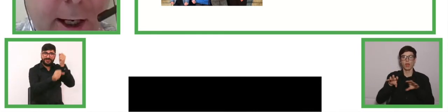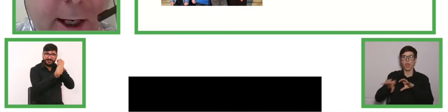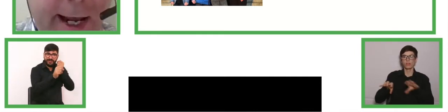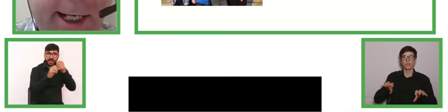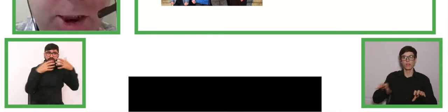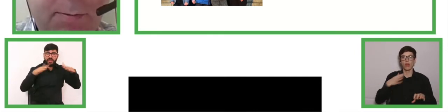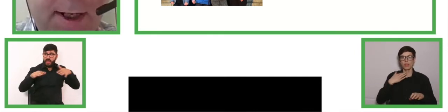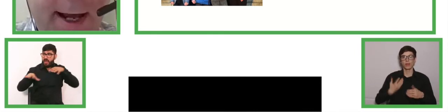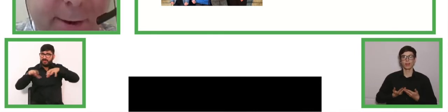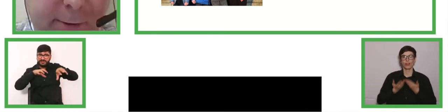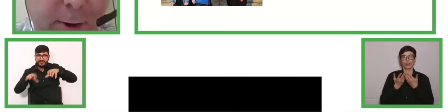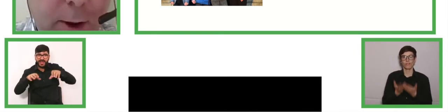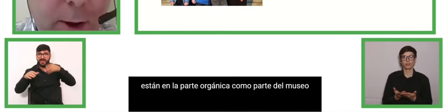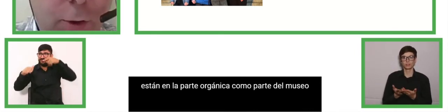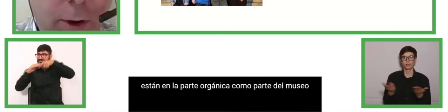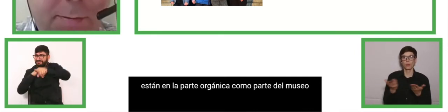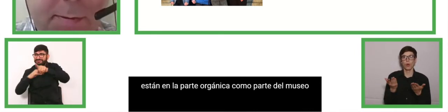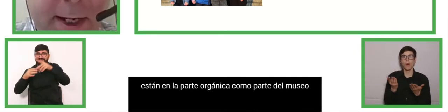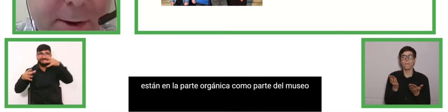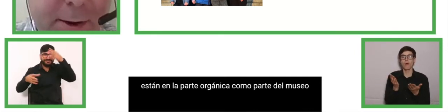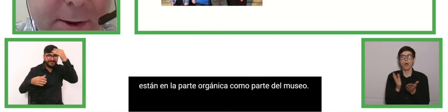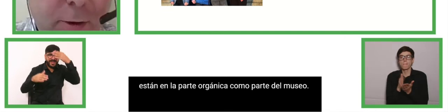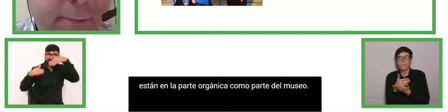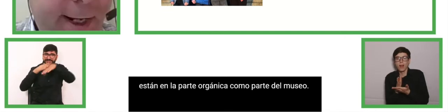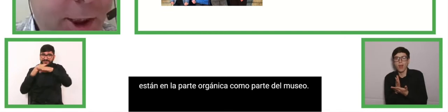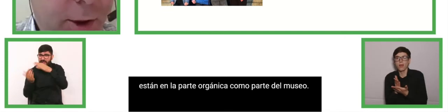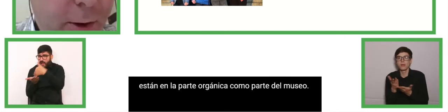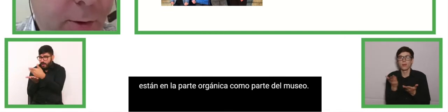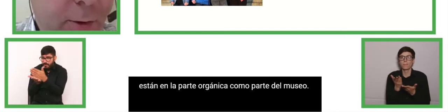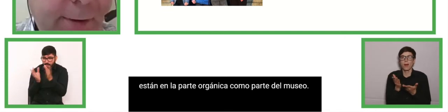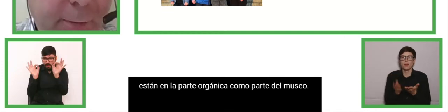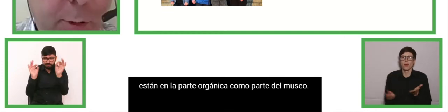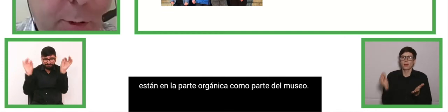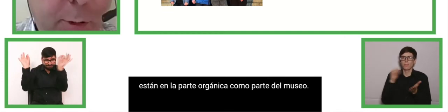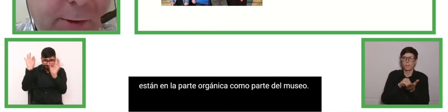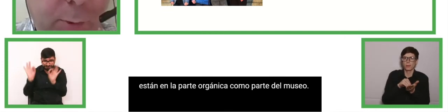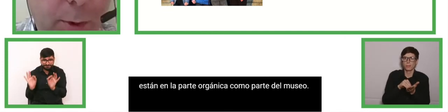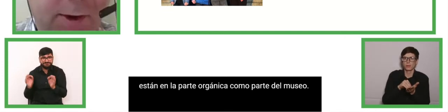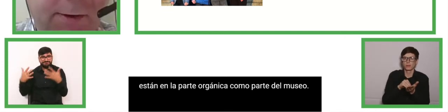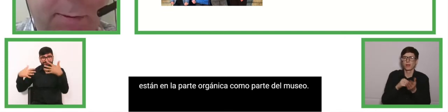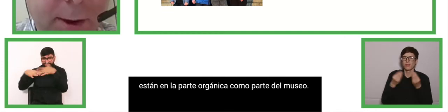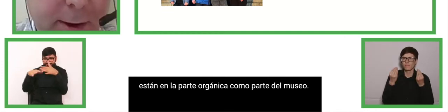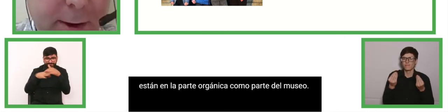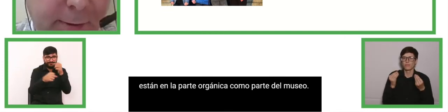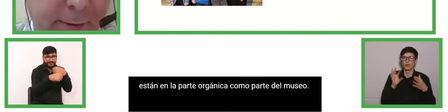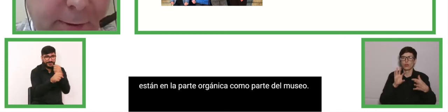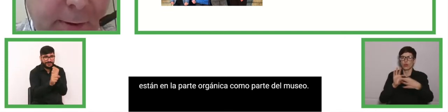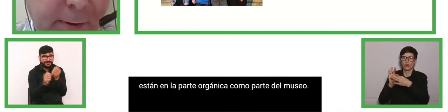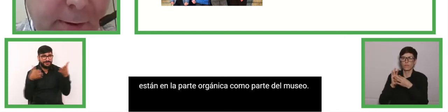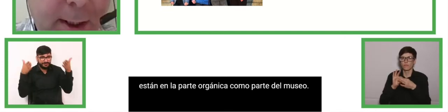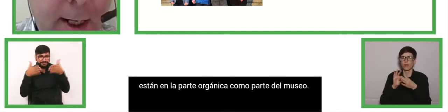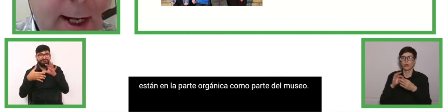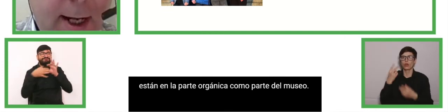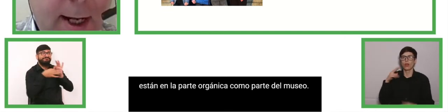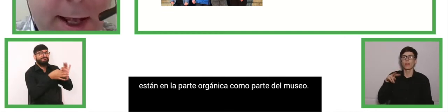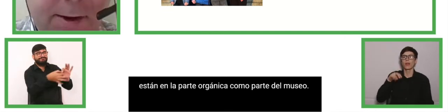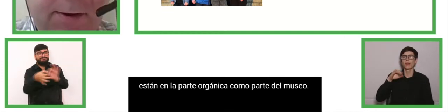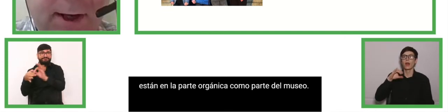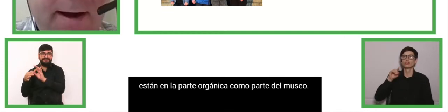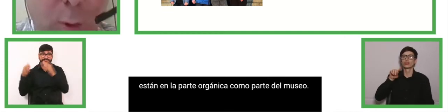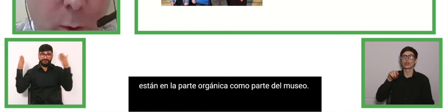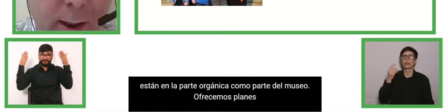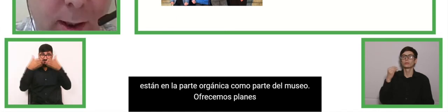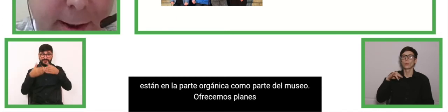are action plans to implement the Convention on the Rights of Persons with Disabilities, and the staff